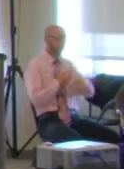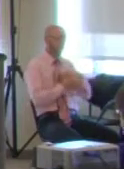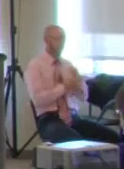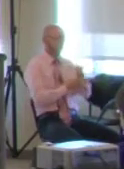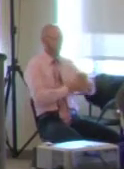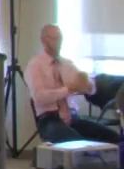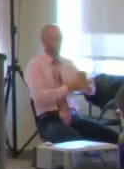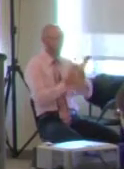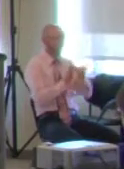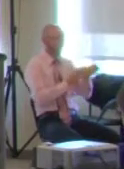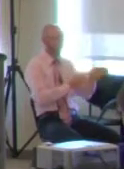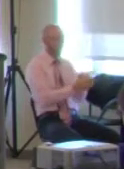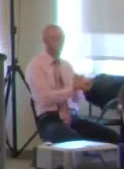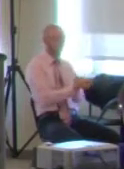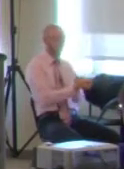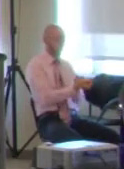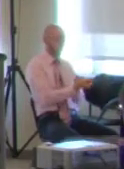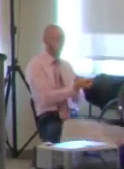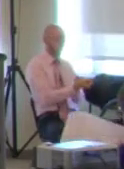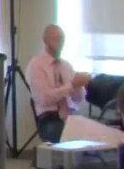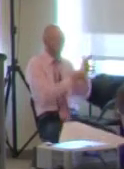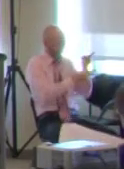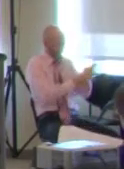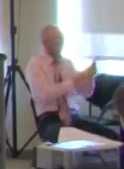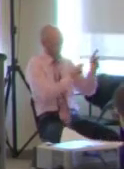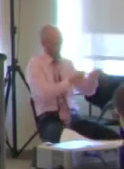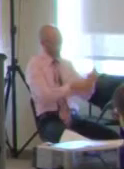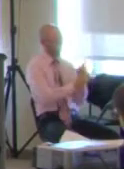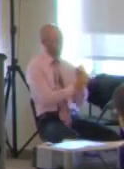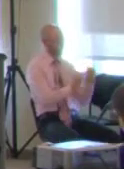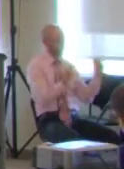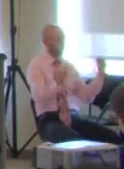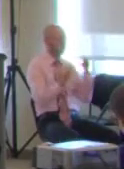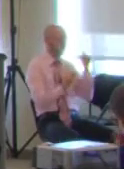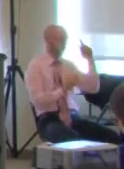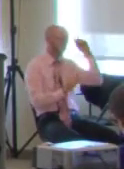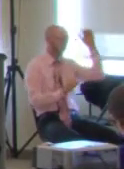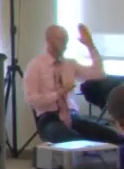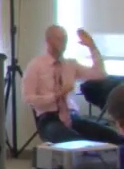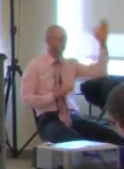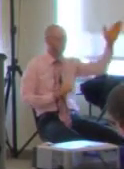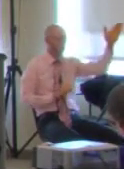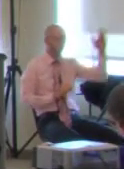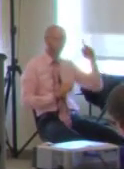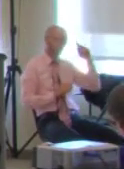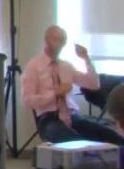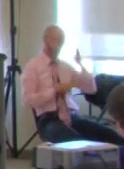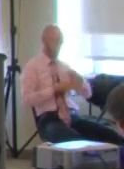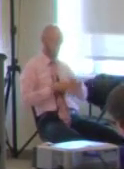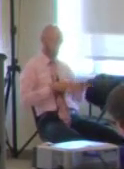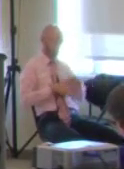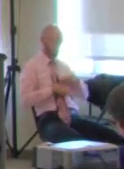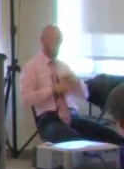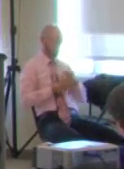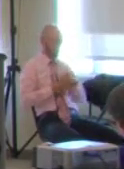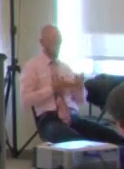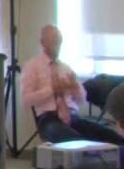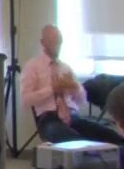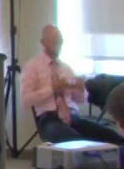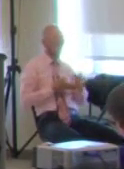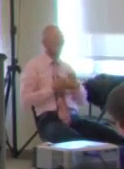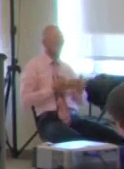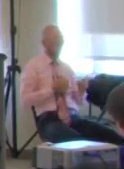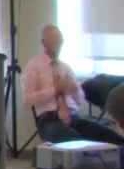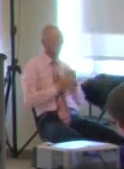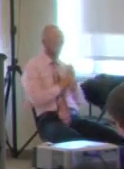someone safe. That's the first. You can't worry about long-term initially. You have to get them set up safe, get them in effective treatment, set